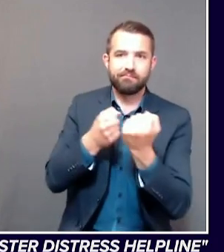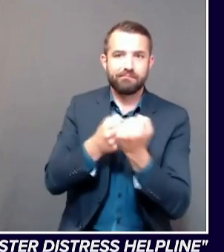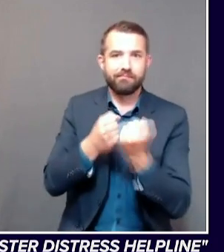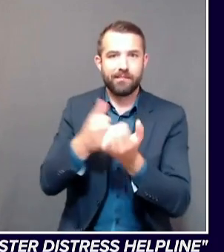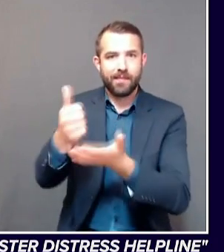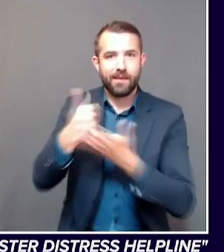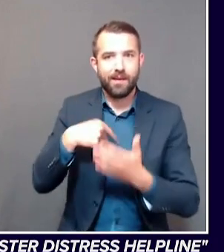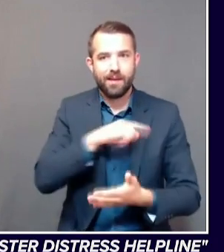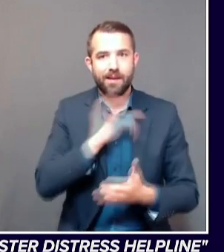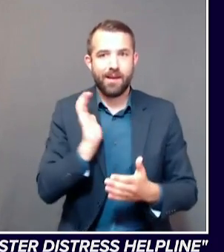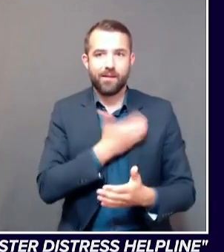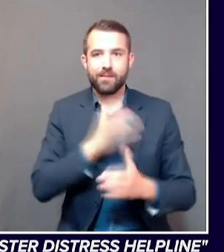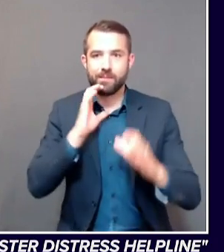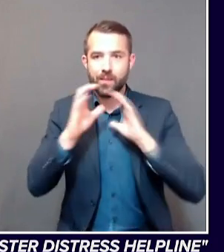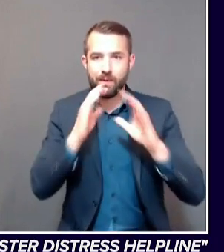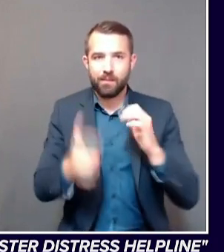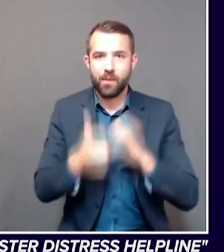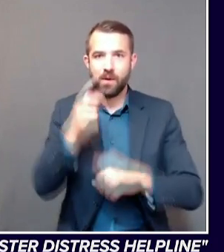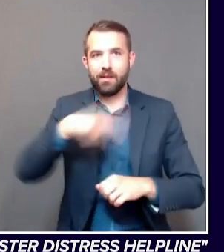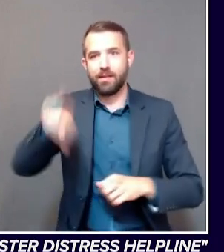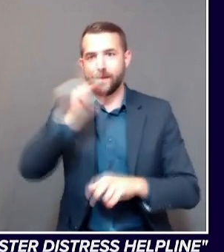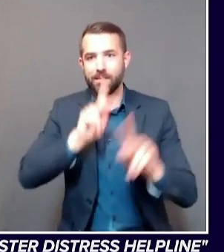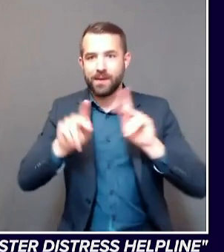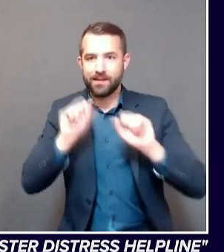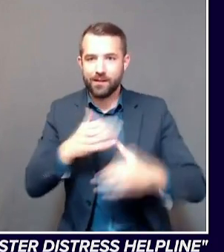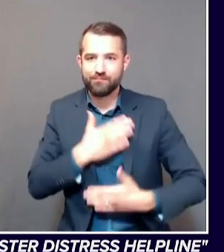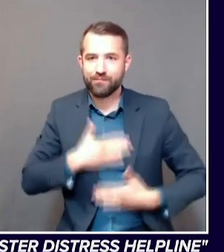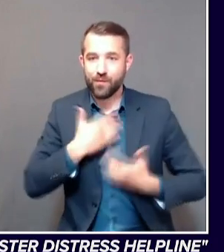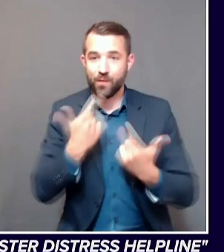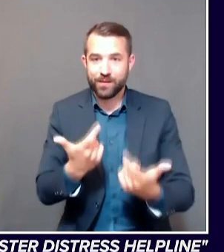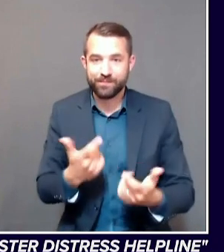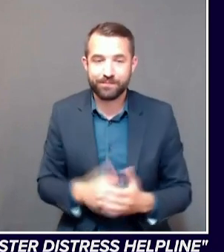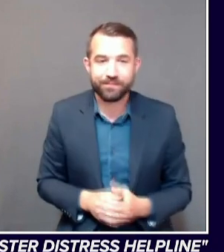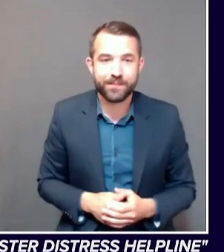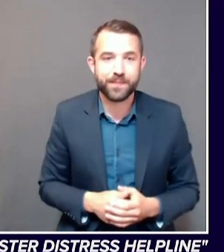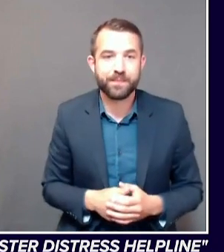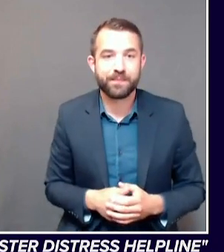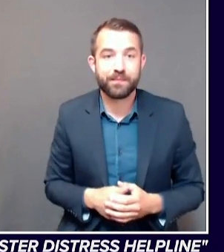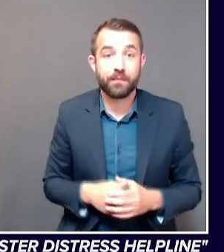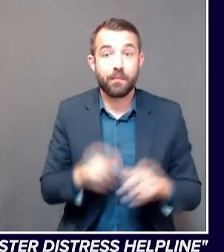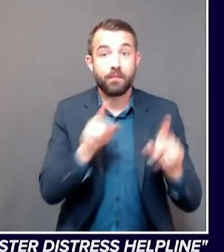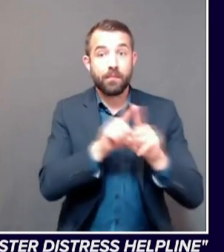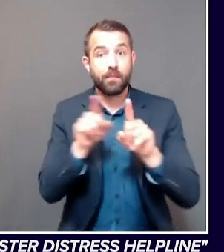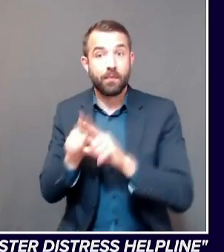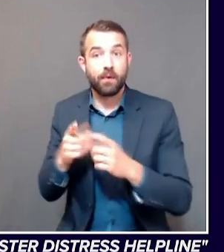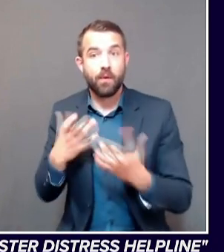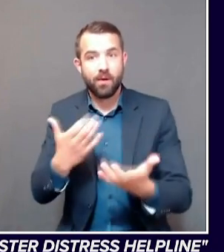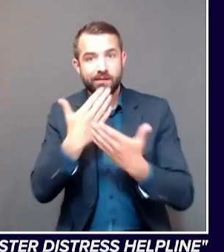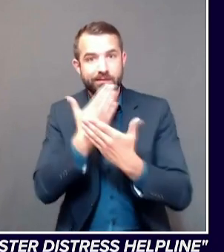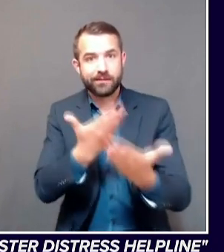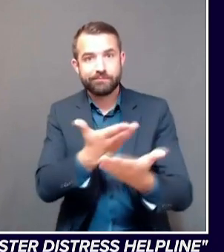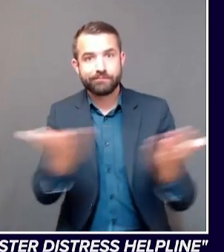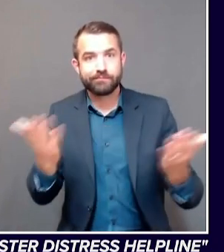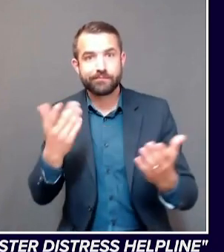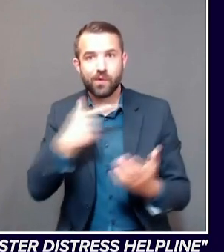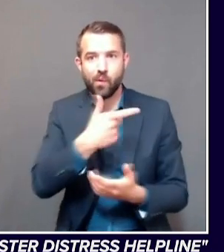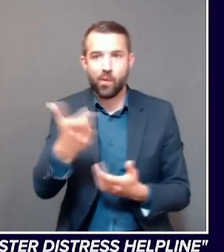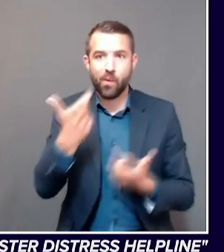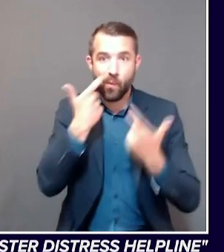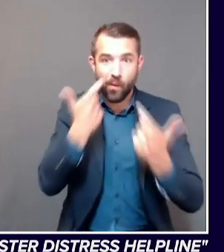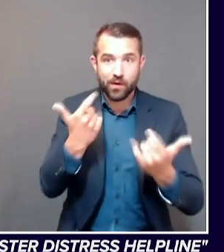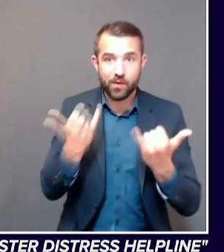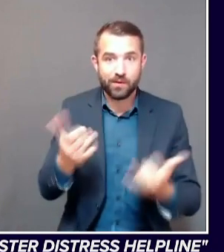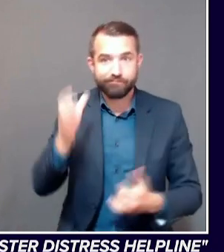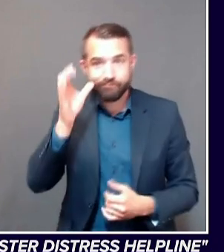with as many people across the state. We really appreciate it. And I'd like to thank everyone for dialing in and tuning in today to hear the latest on